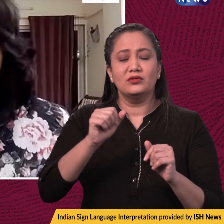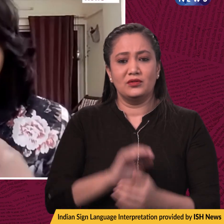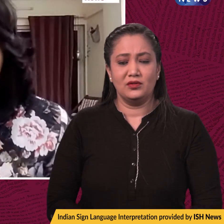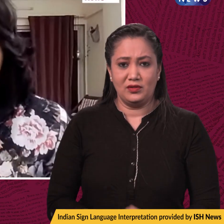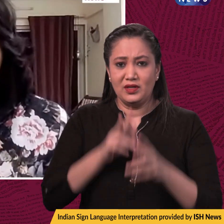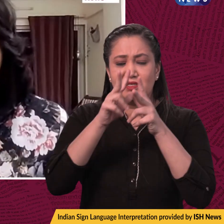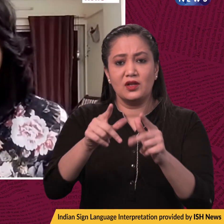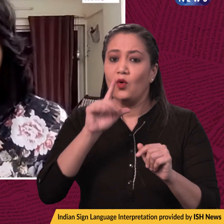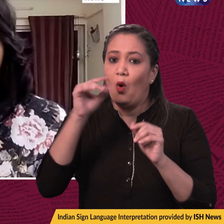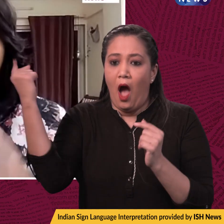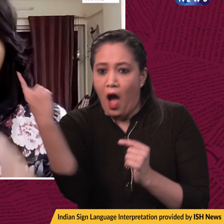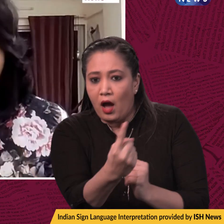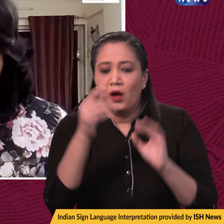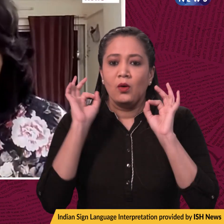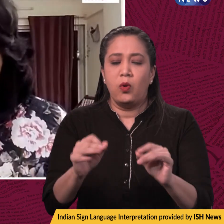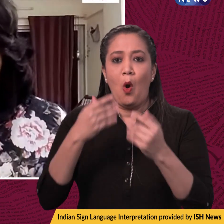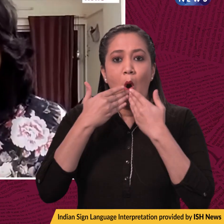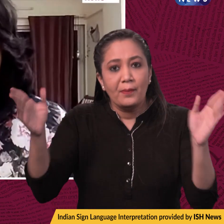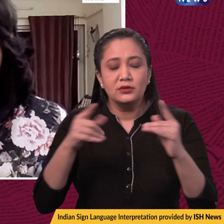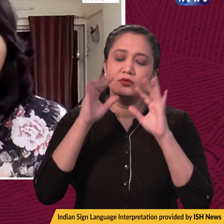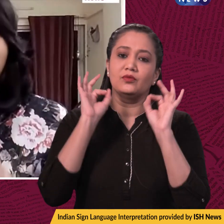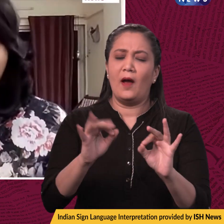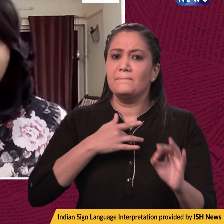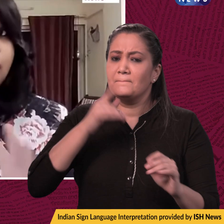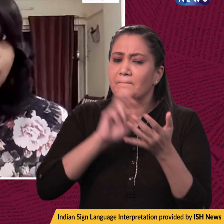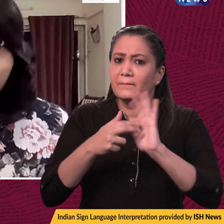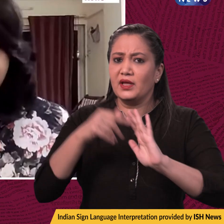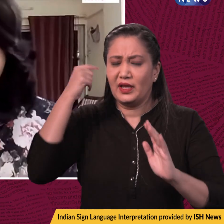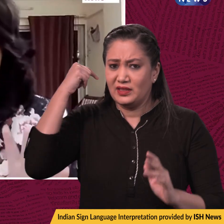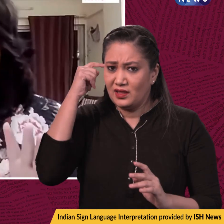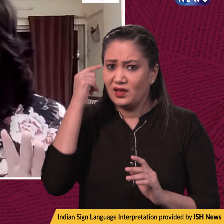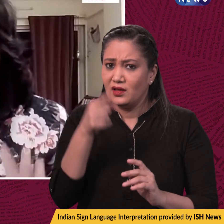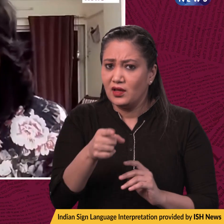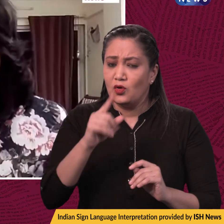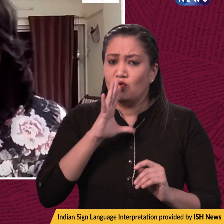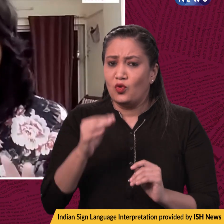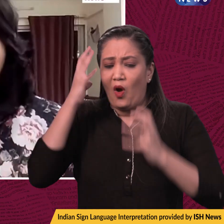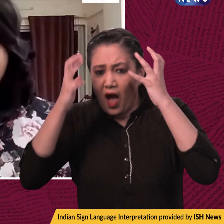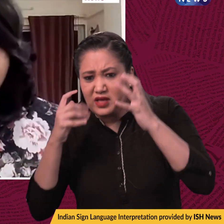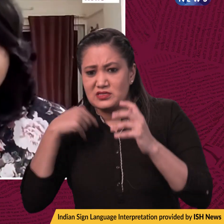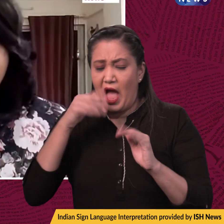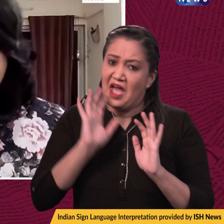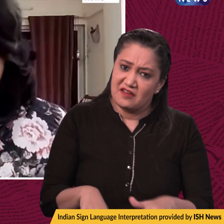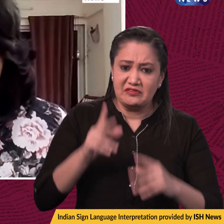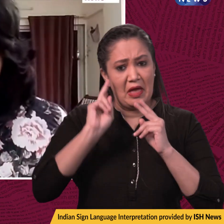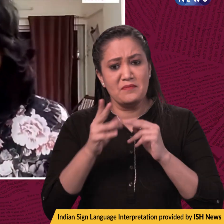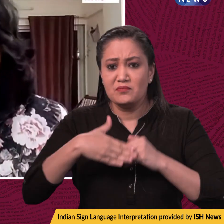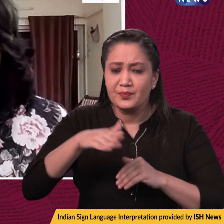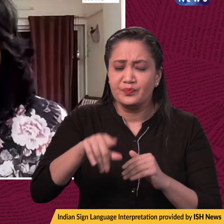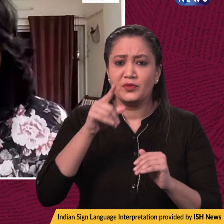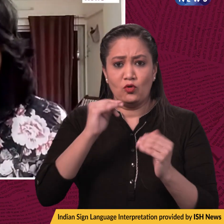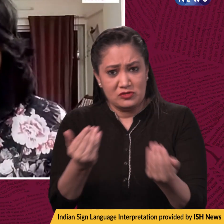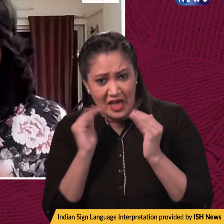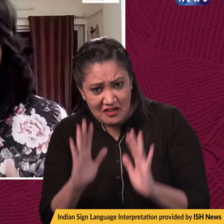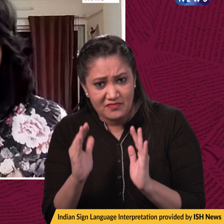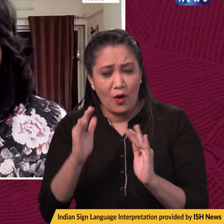said that it welcomed her appearance in a public setting, but that it did not, and I quote, "alleviate or address concerns